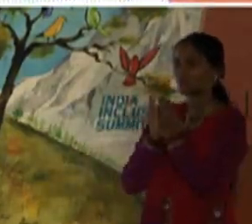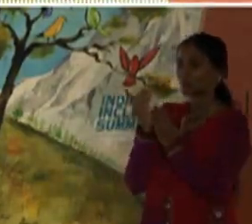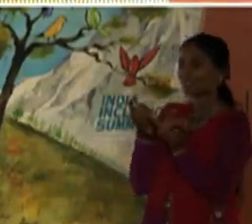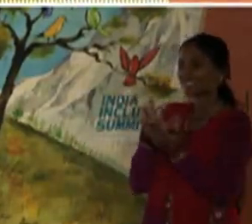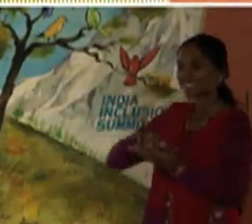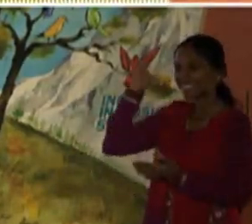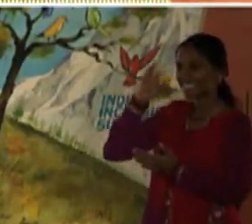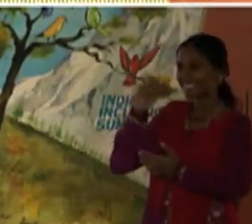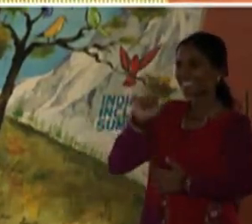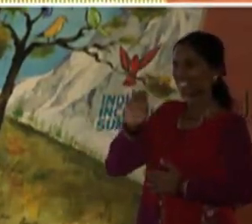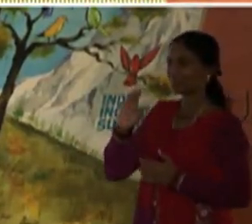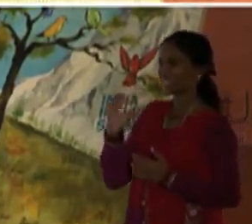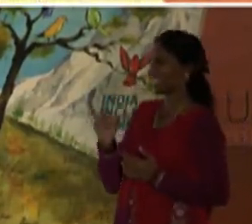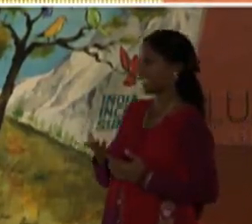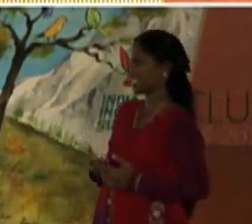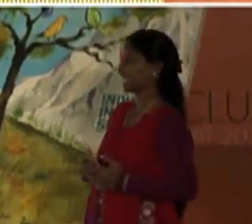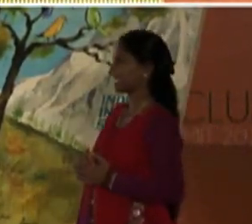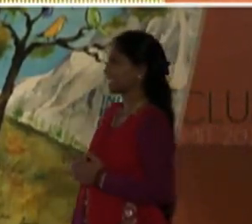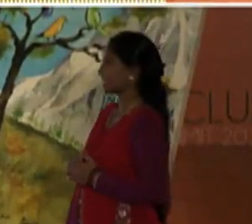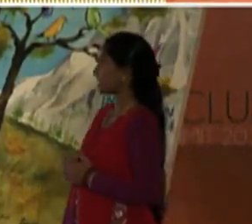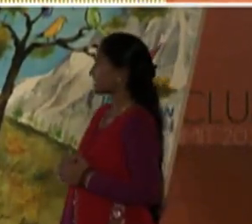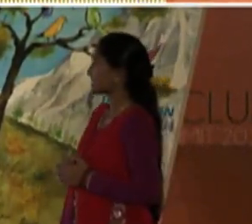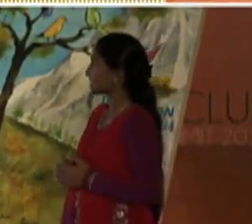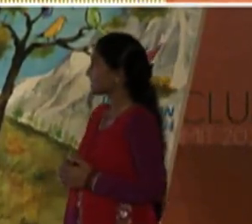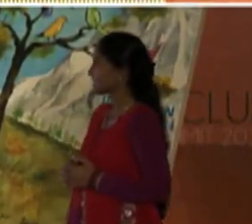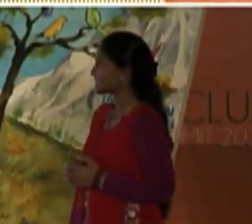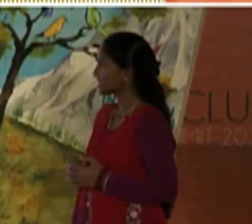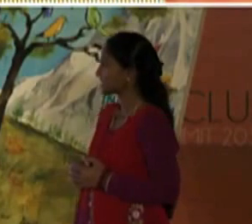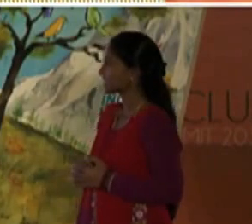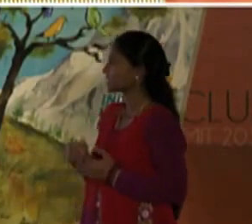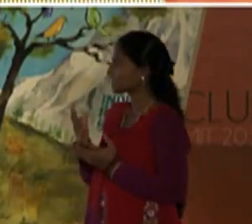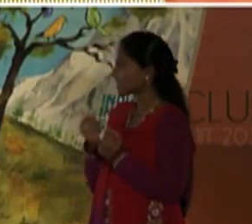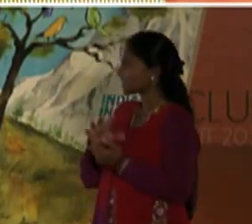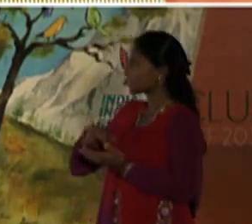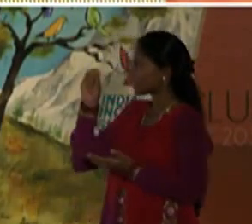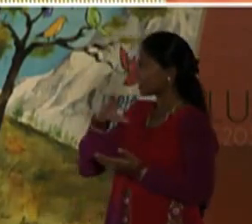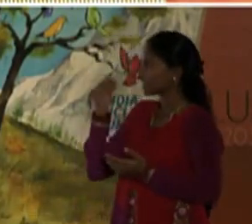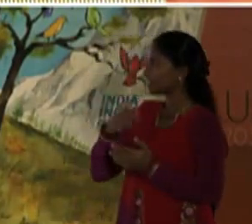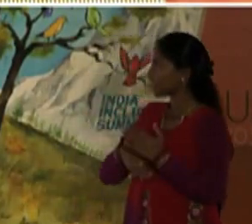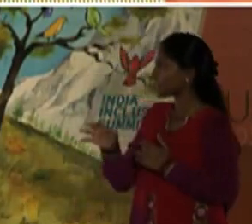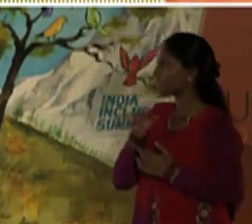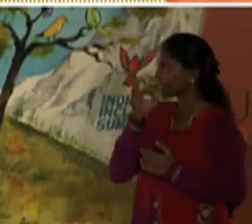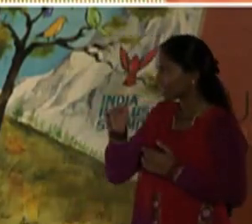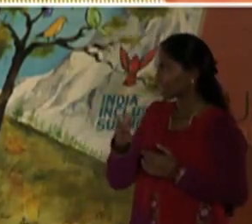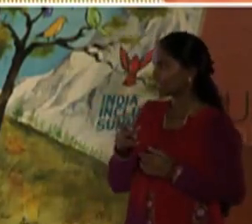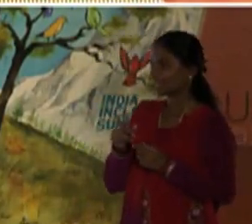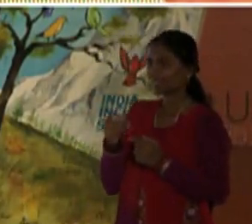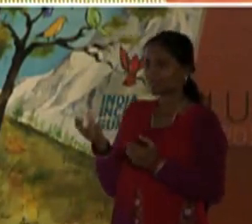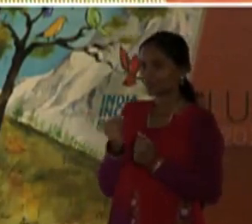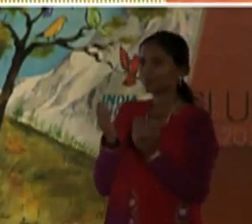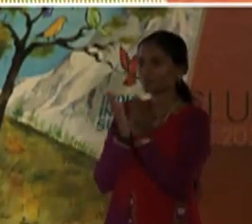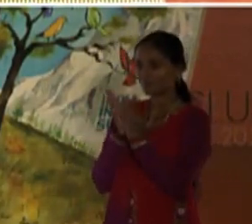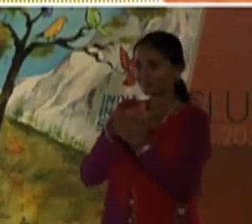any point in sending her to school, because what is the middle class attitude towards school is that you have to do something with your education, a job or